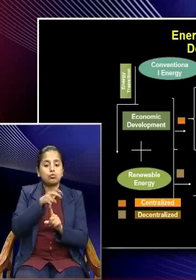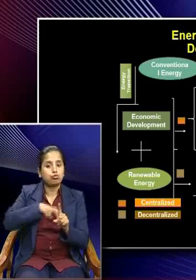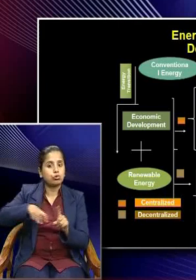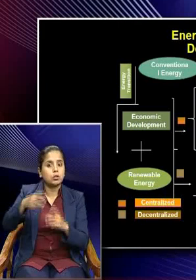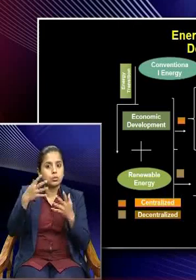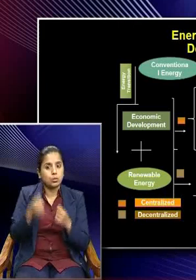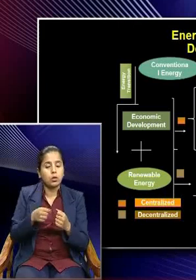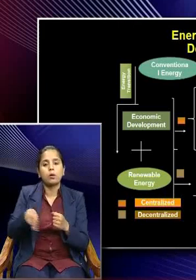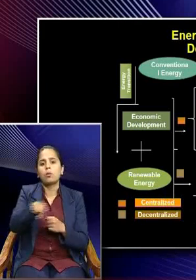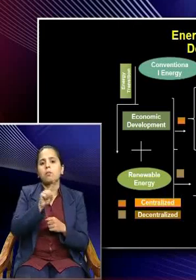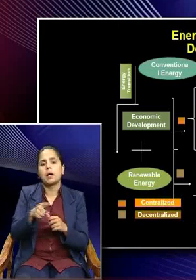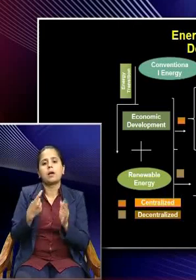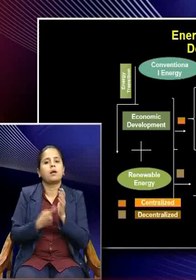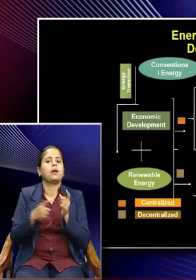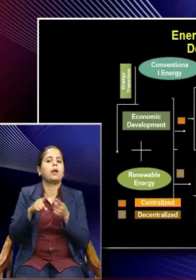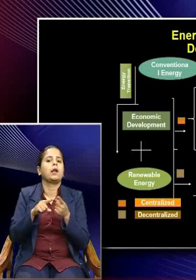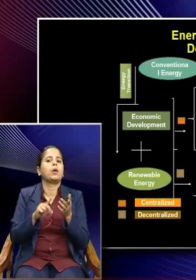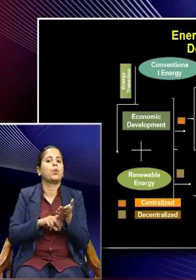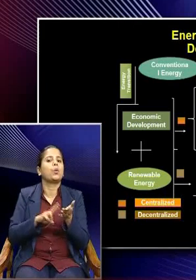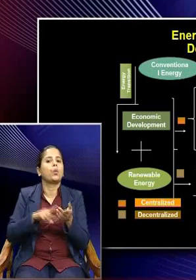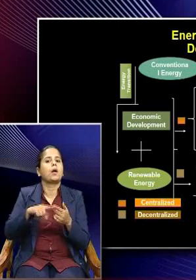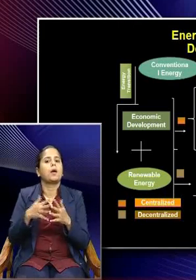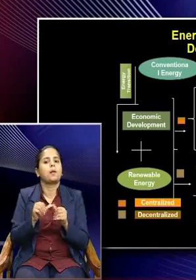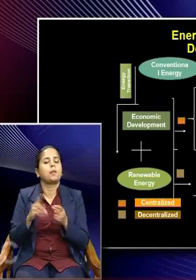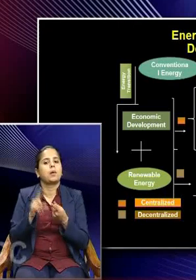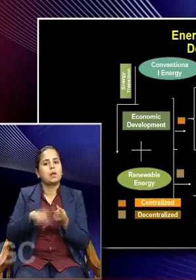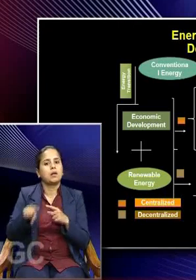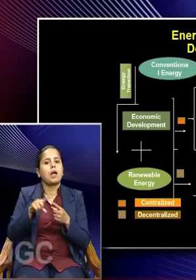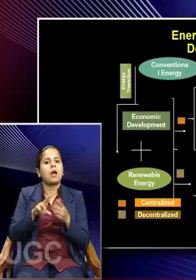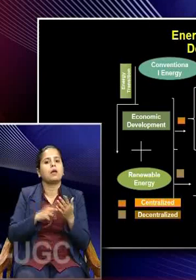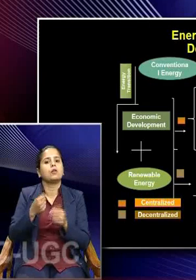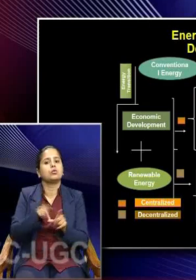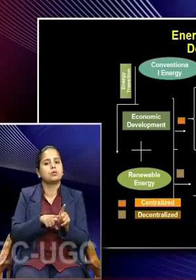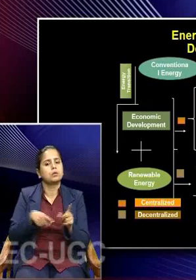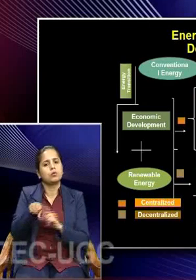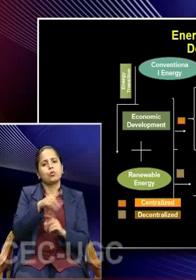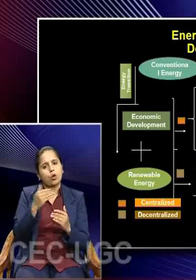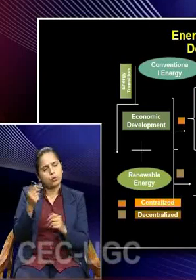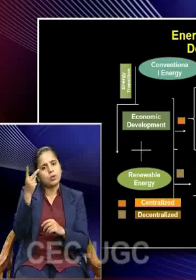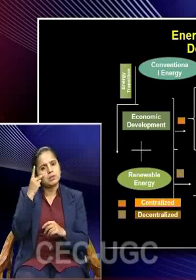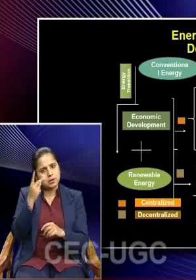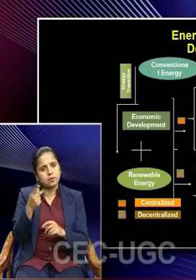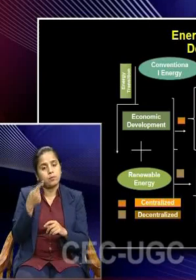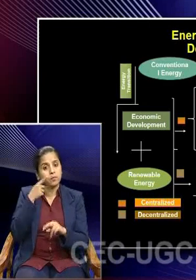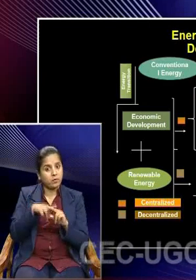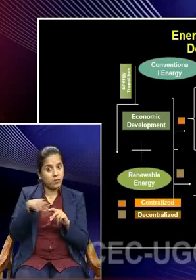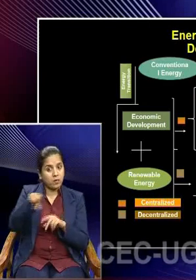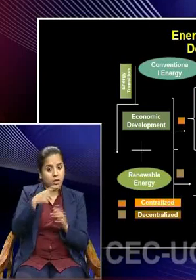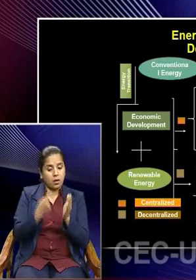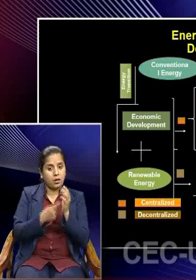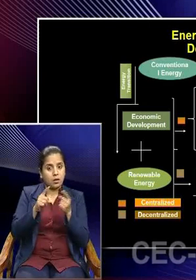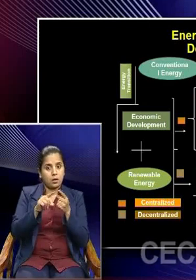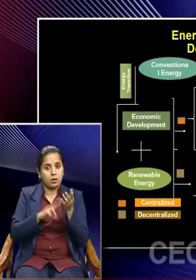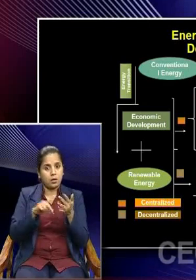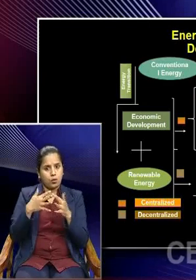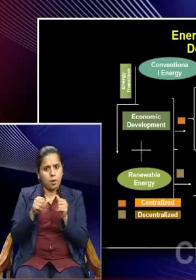be through your renewable sources of energy, and that you can see that this renewable energy source